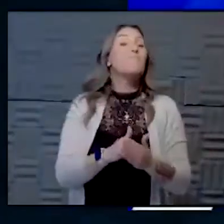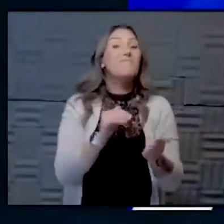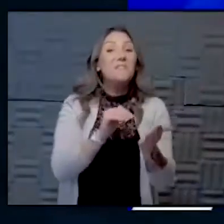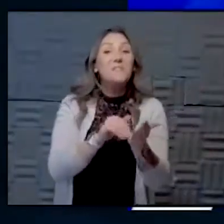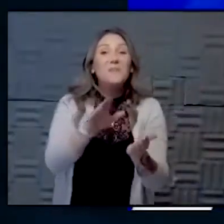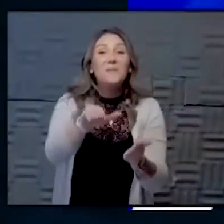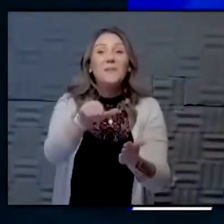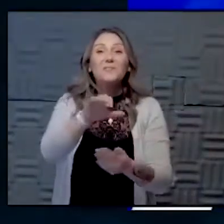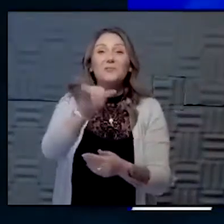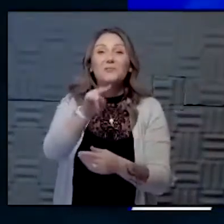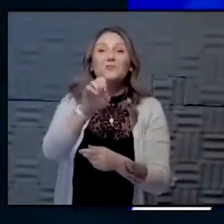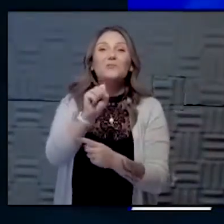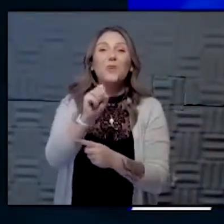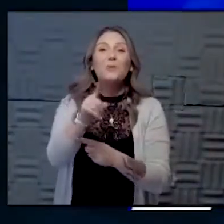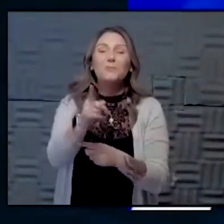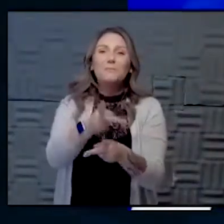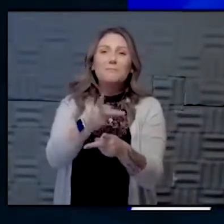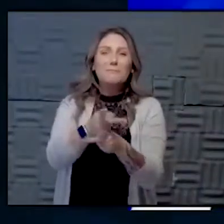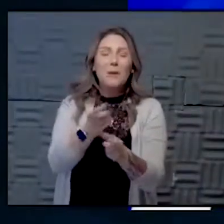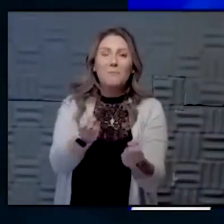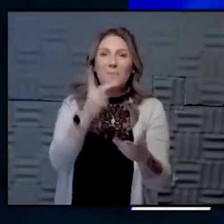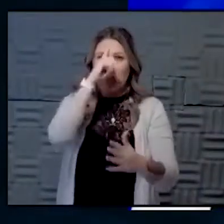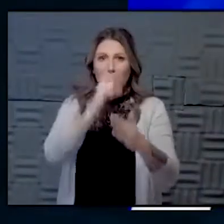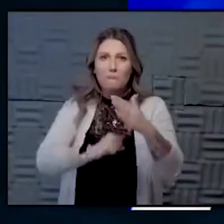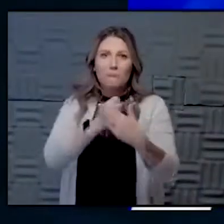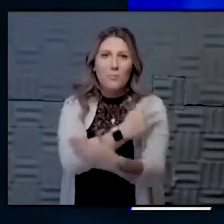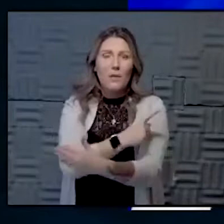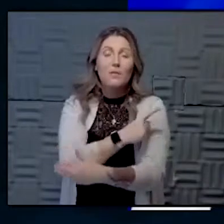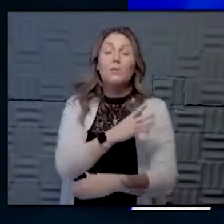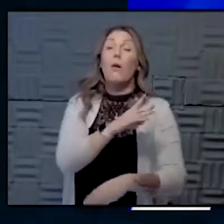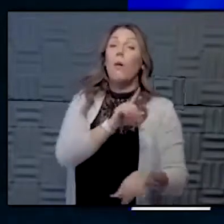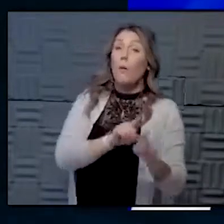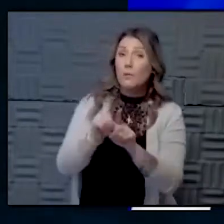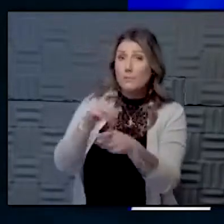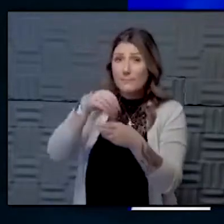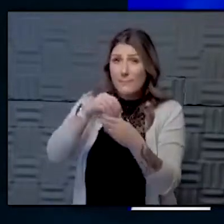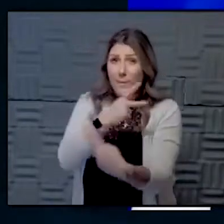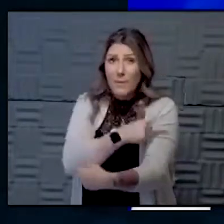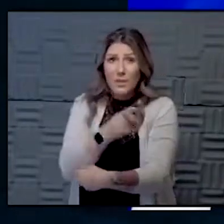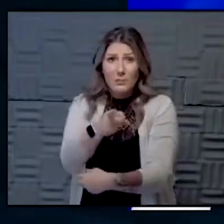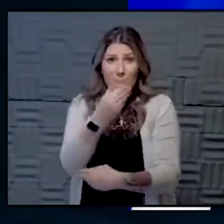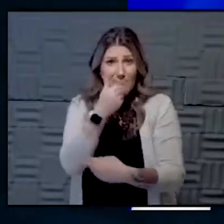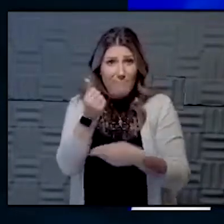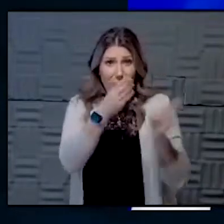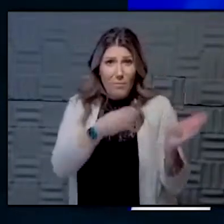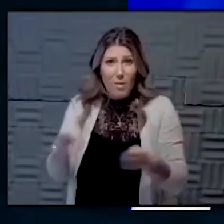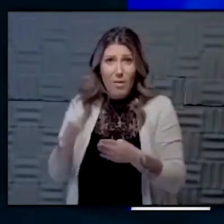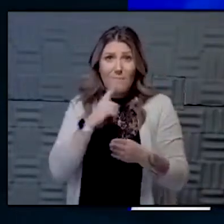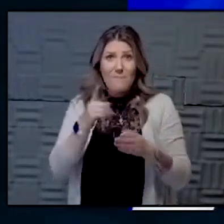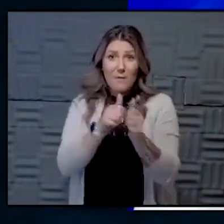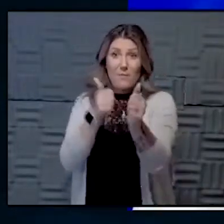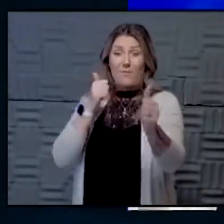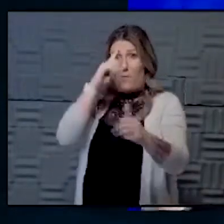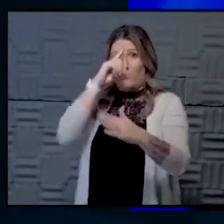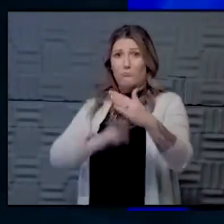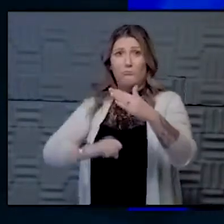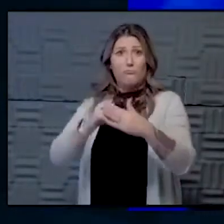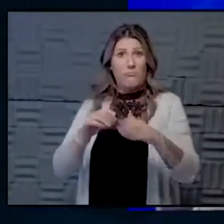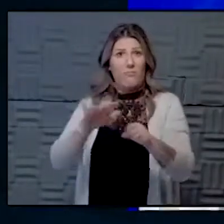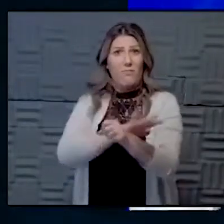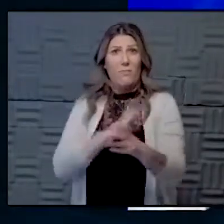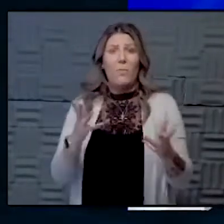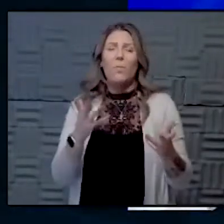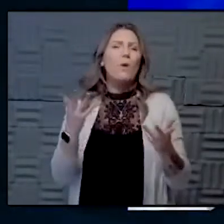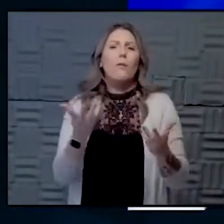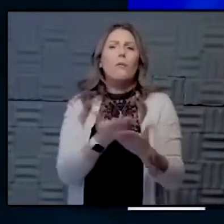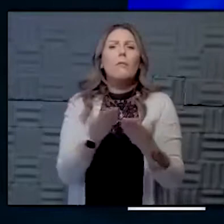of stroke patients through your work here in internal medicine, especially taking care of inpatients. Yeah. You kind of have a better plan, and I know that's to avoid stroke altogether. Talk to us a little bit about